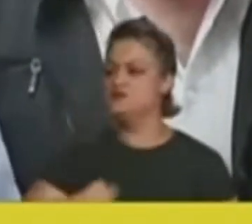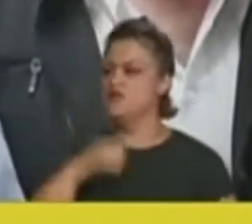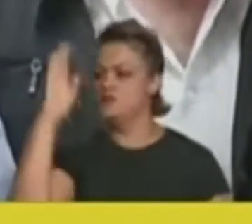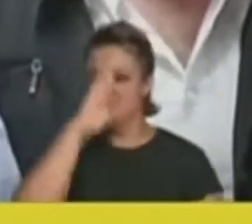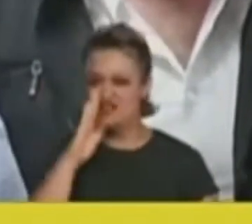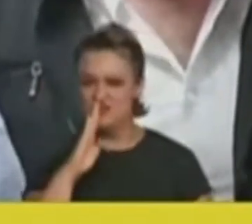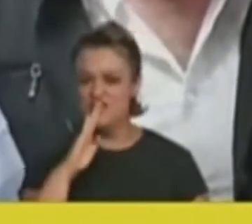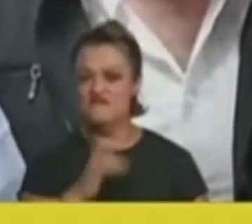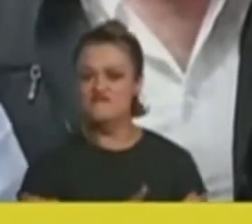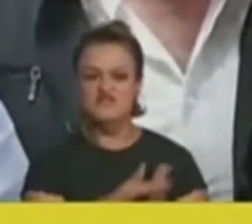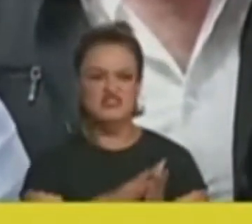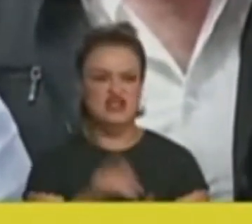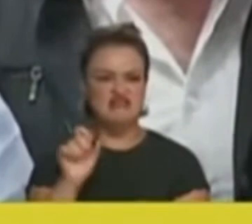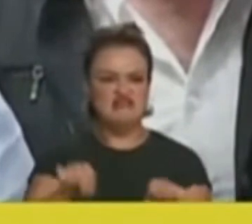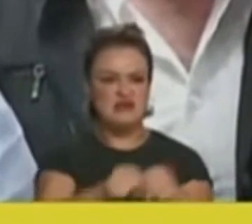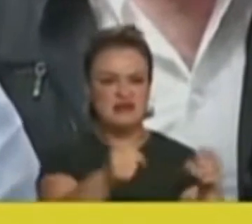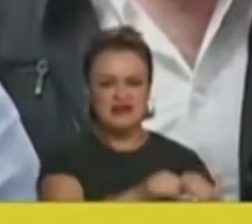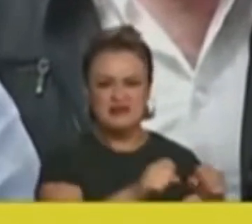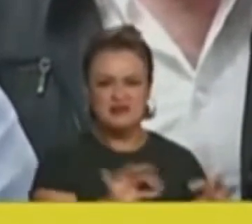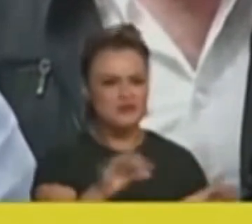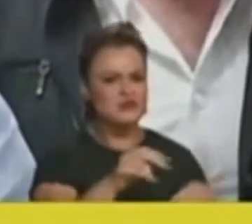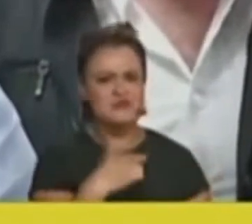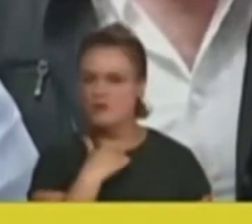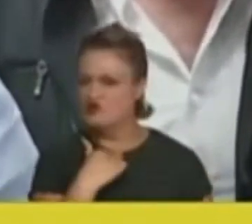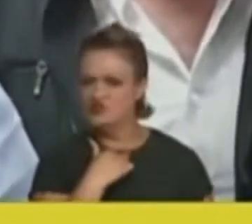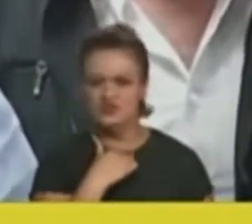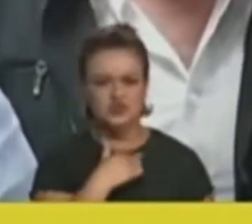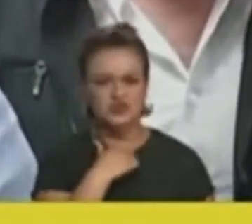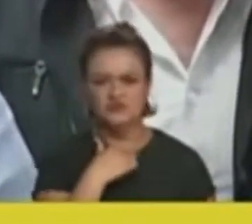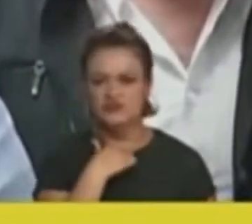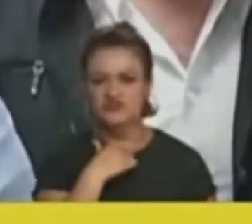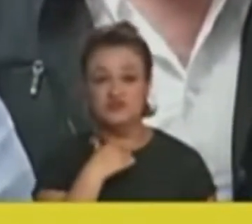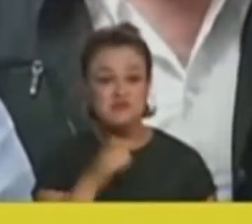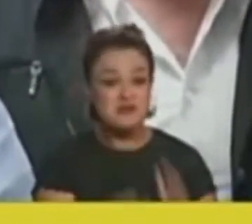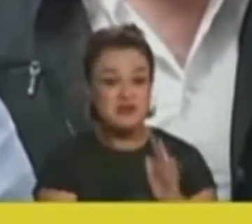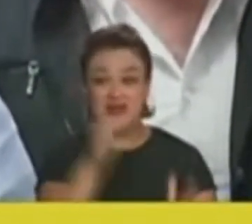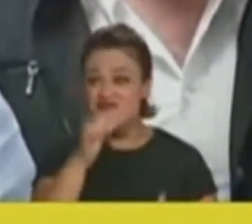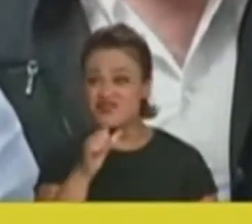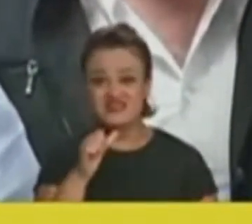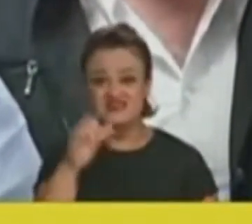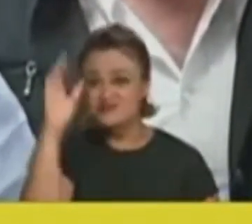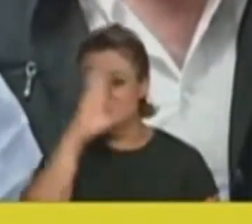This had never happened in this country, not even in the 60s,